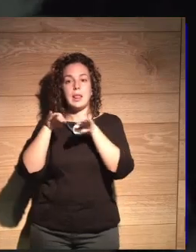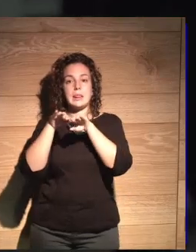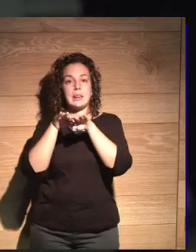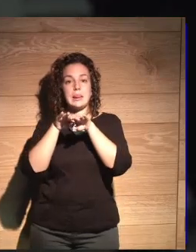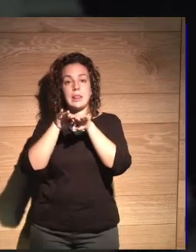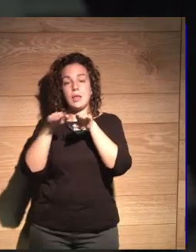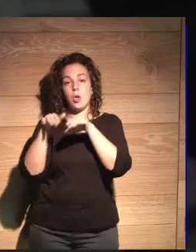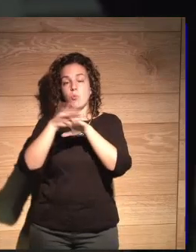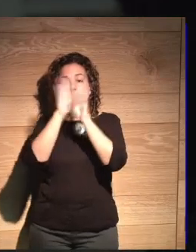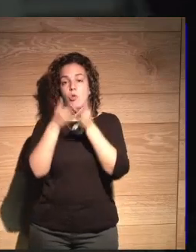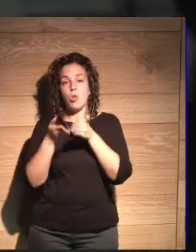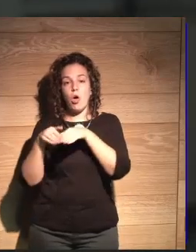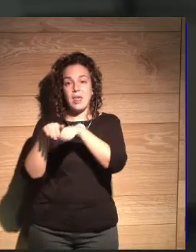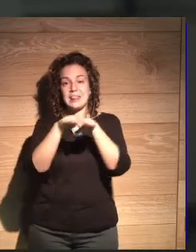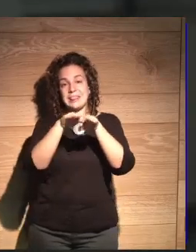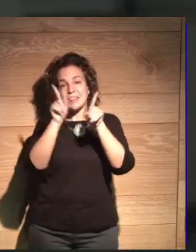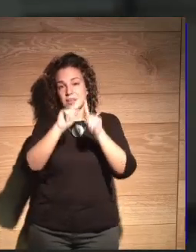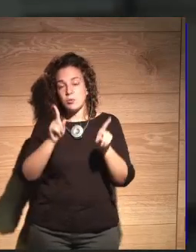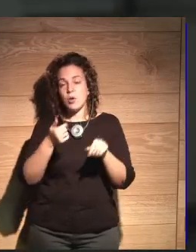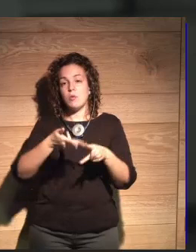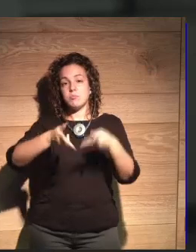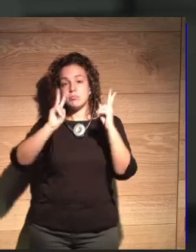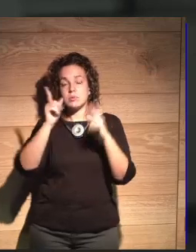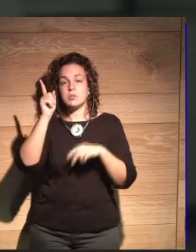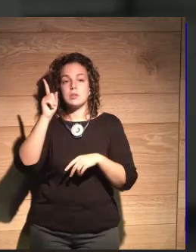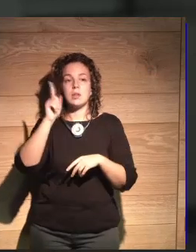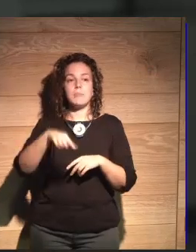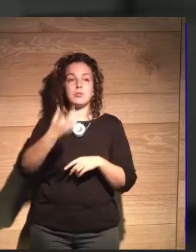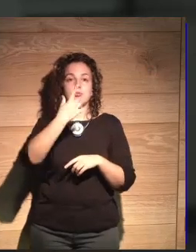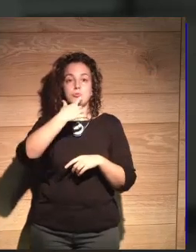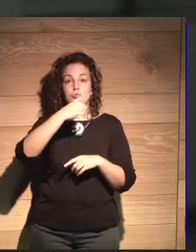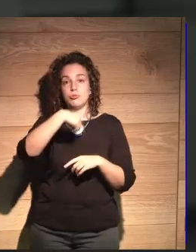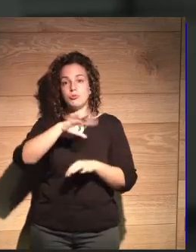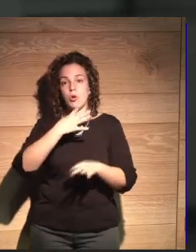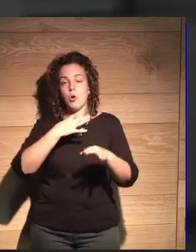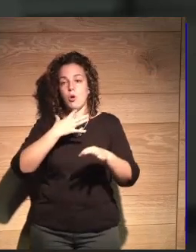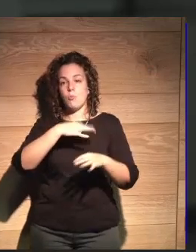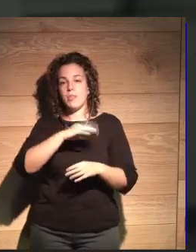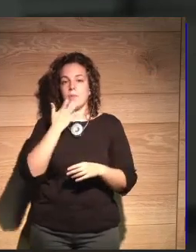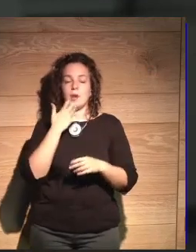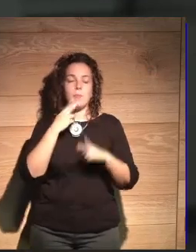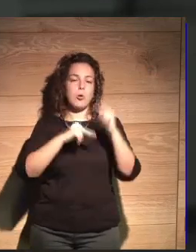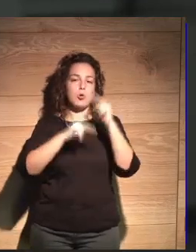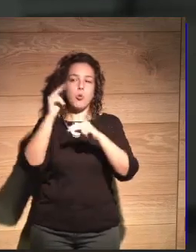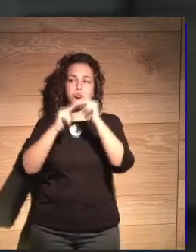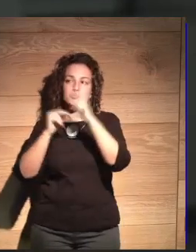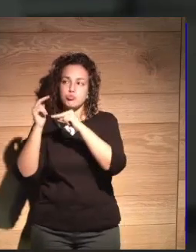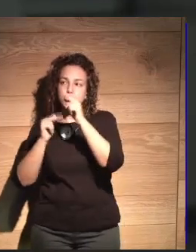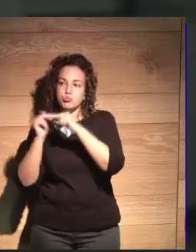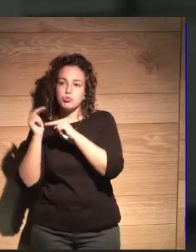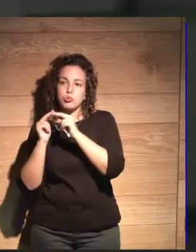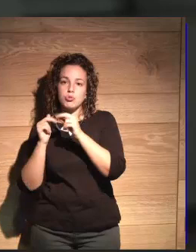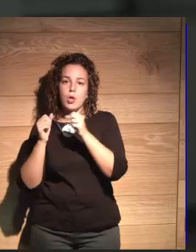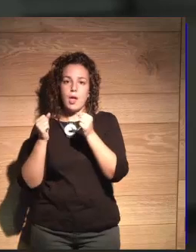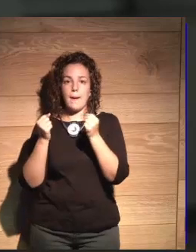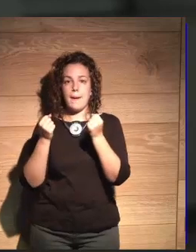We can consume less fossil fuels. We can build more wind generations, as you have in